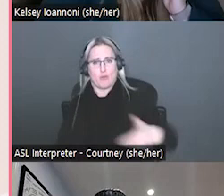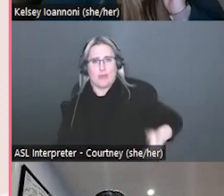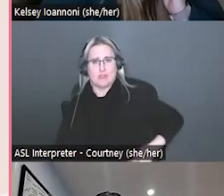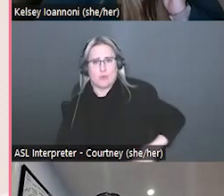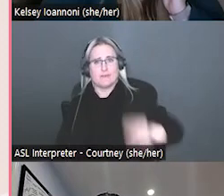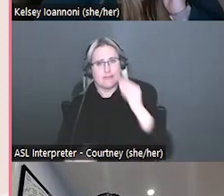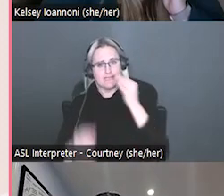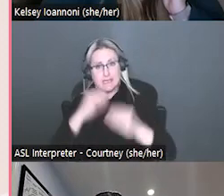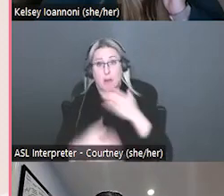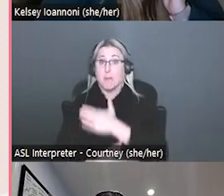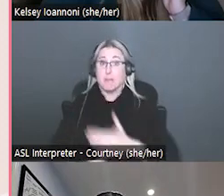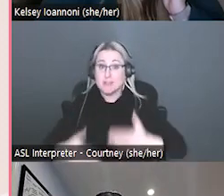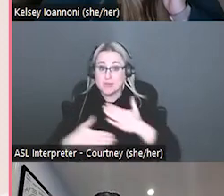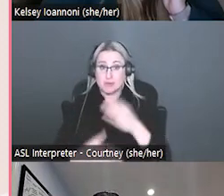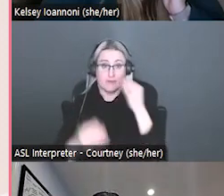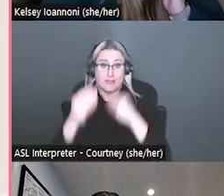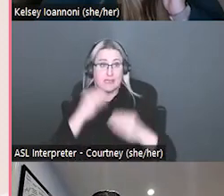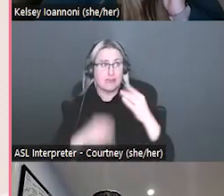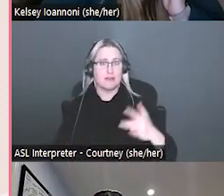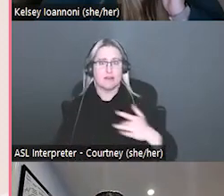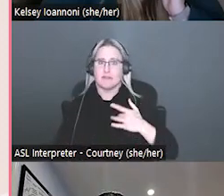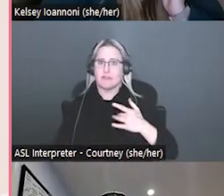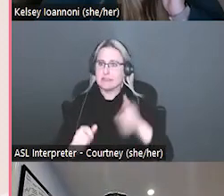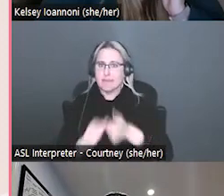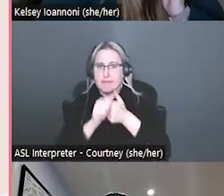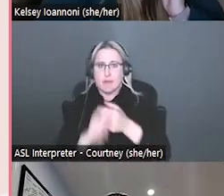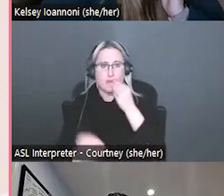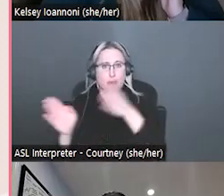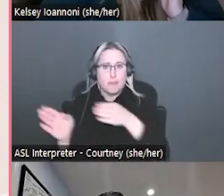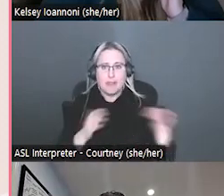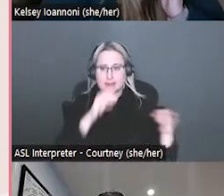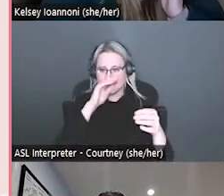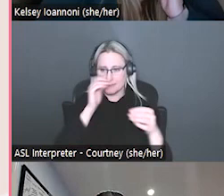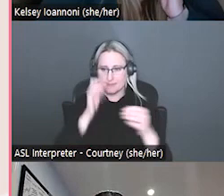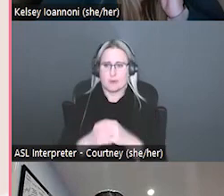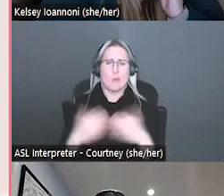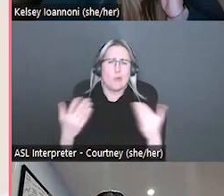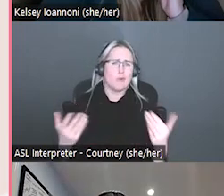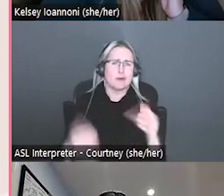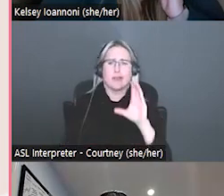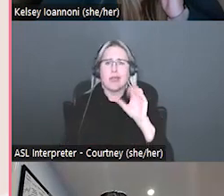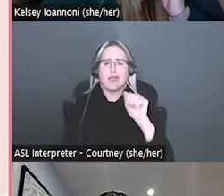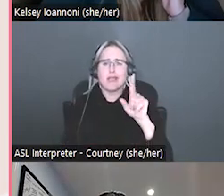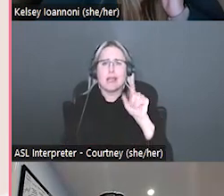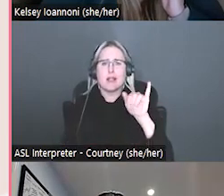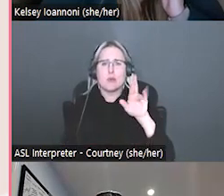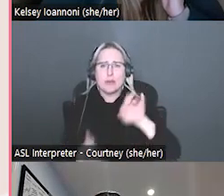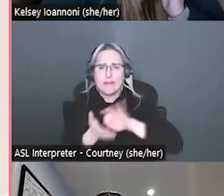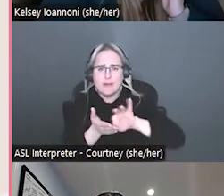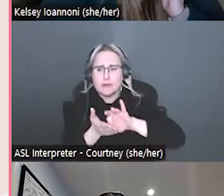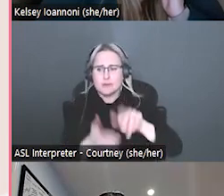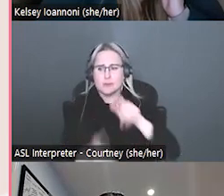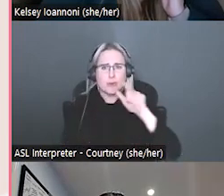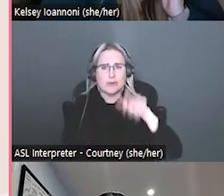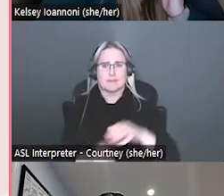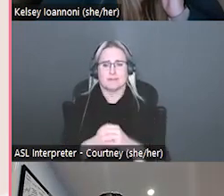eating without any reliance on food plans, or calorie counting or things like that. It also